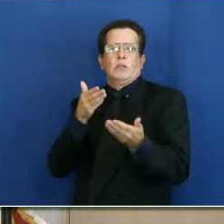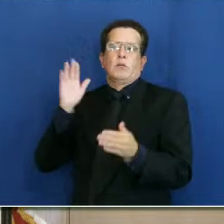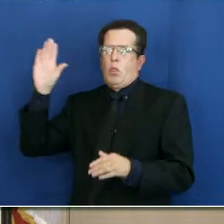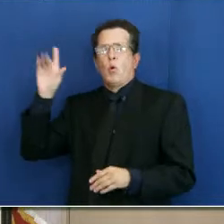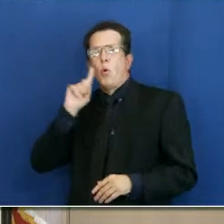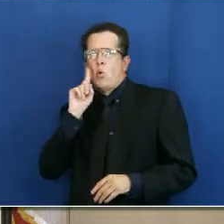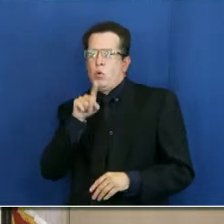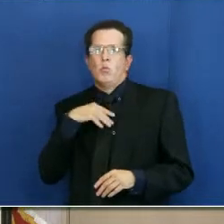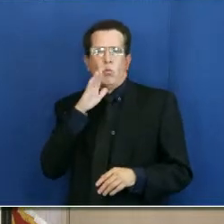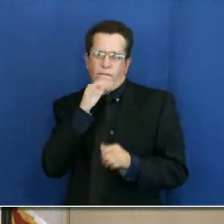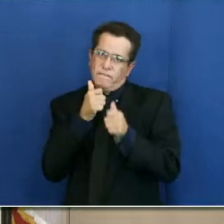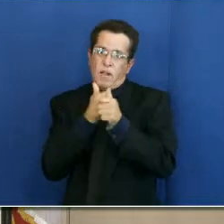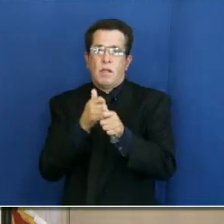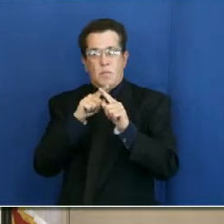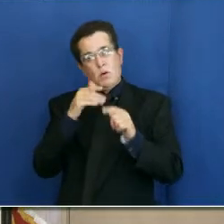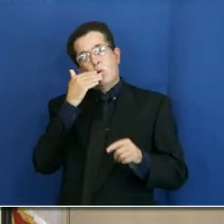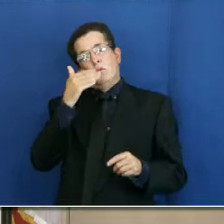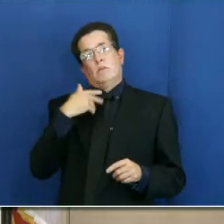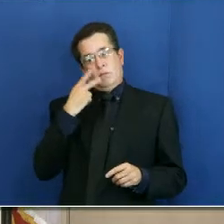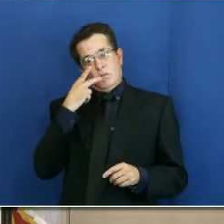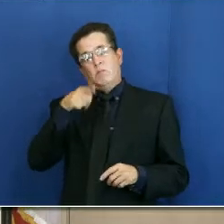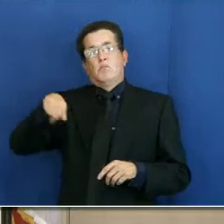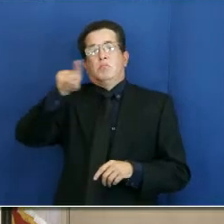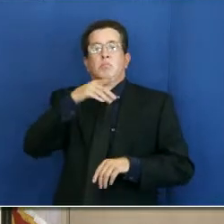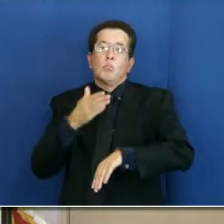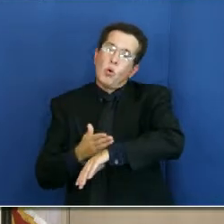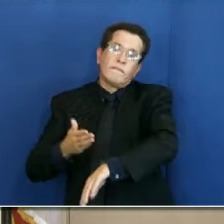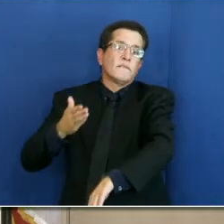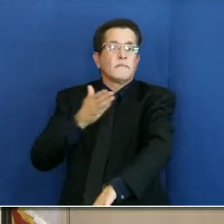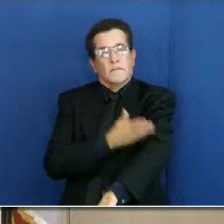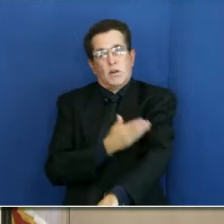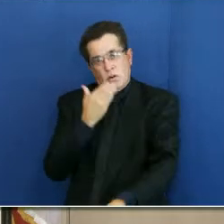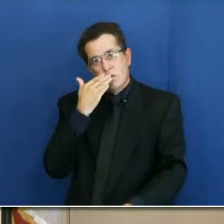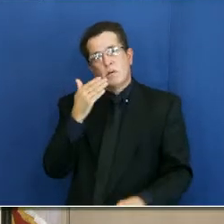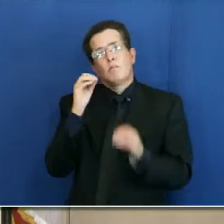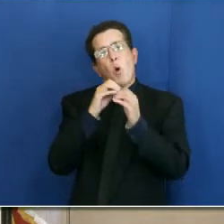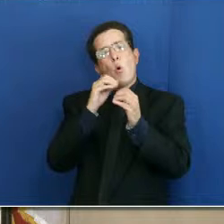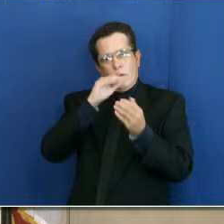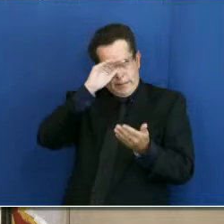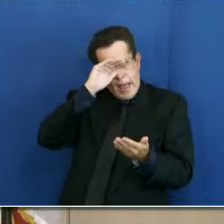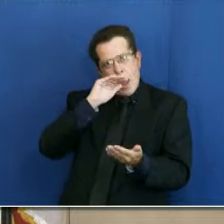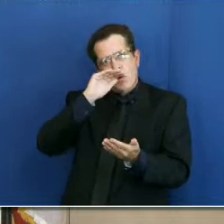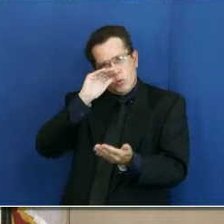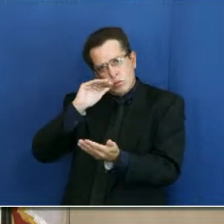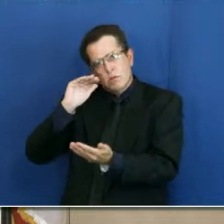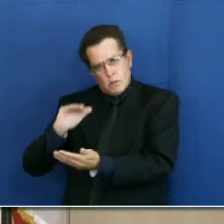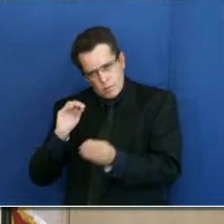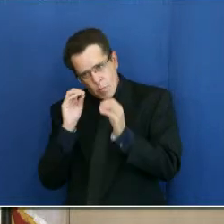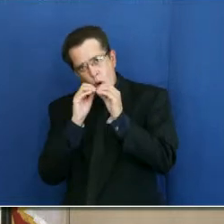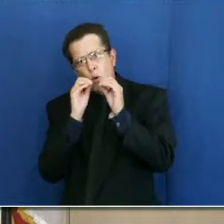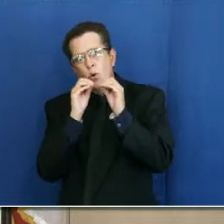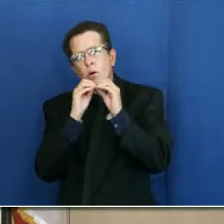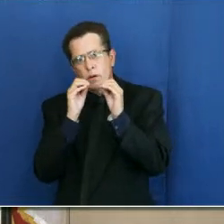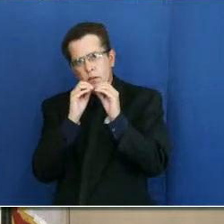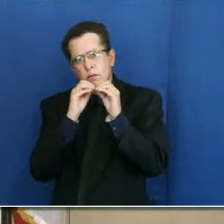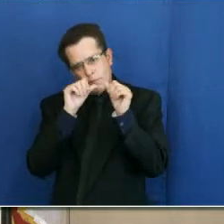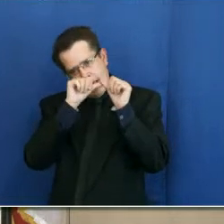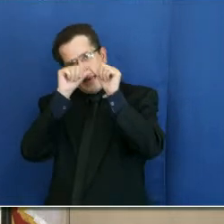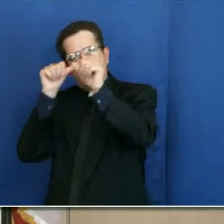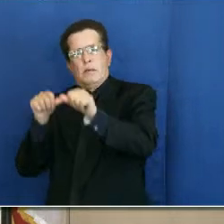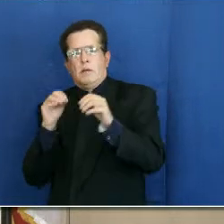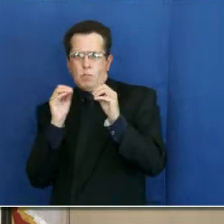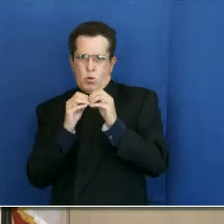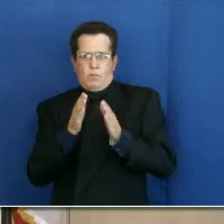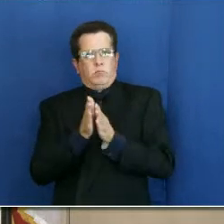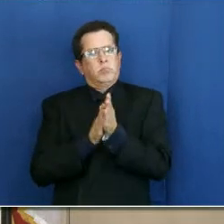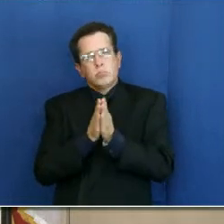But the good news is we're headed in the right direction. We are trending down. We want to continue to trend down, and we want to make sure that we maintain our vigilance